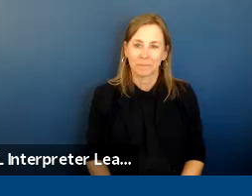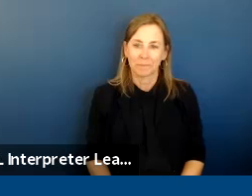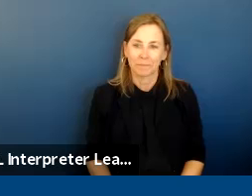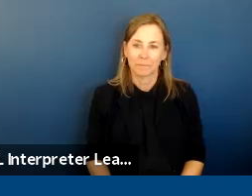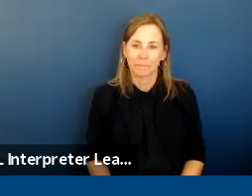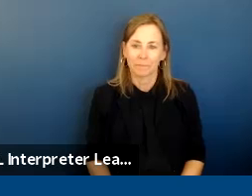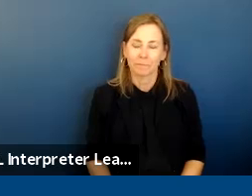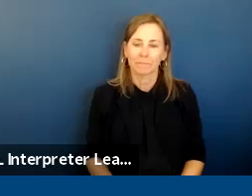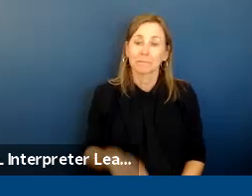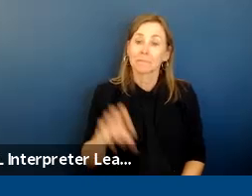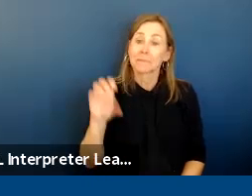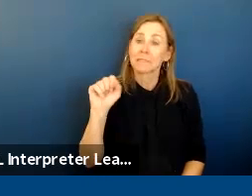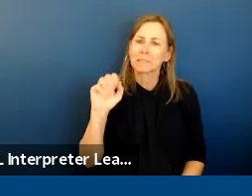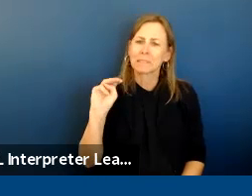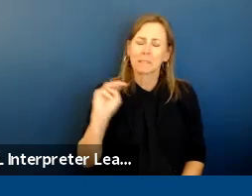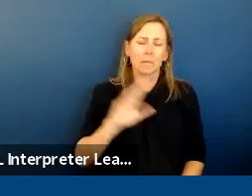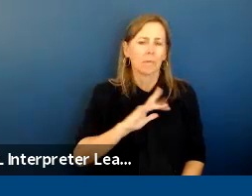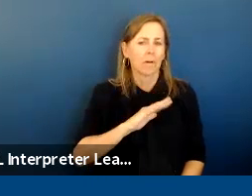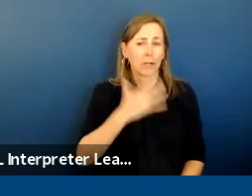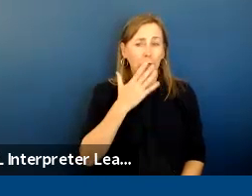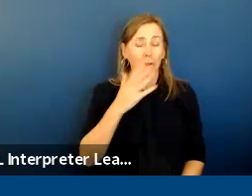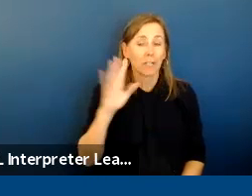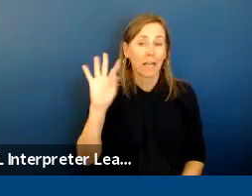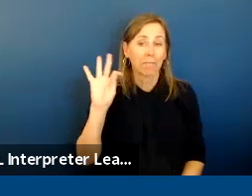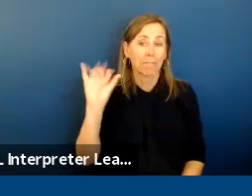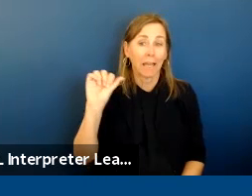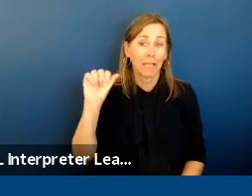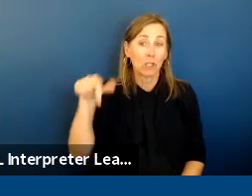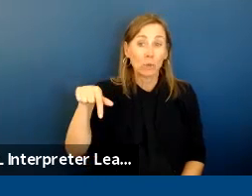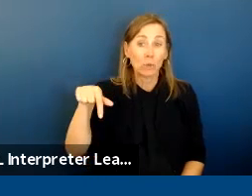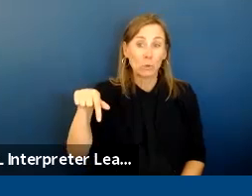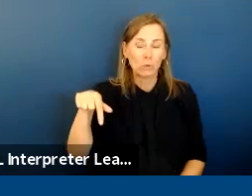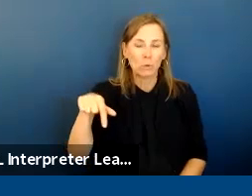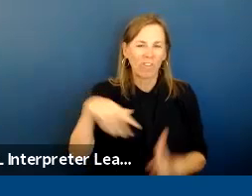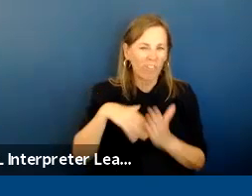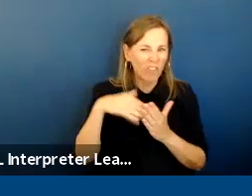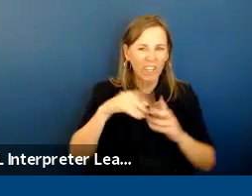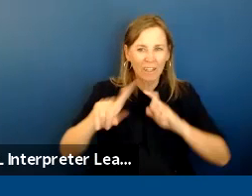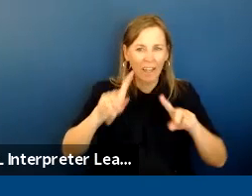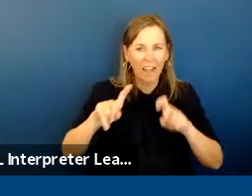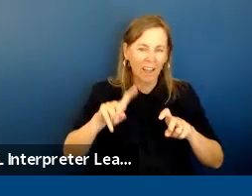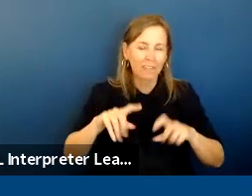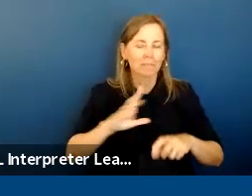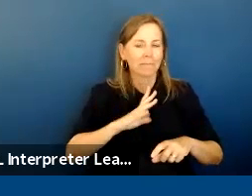Always good to hear those frequently asked questions. So appreciate that, Tracy.